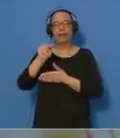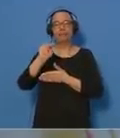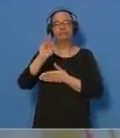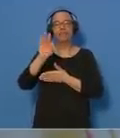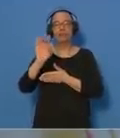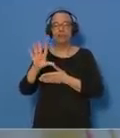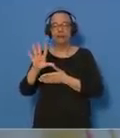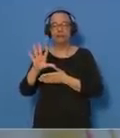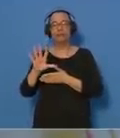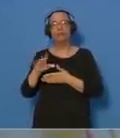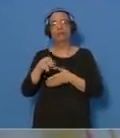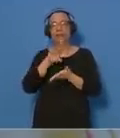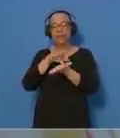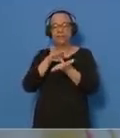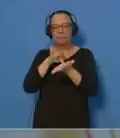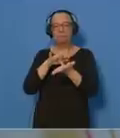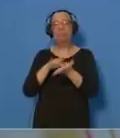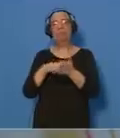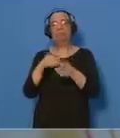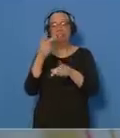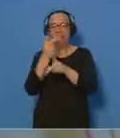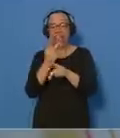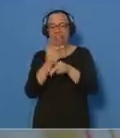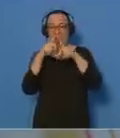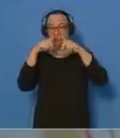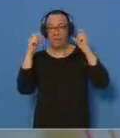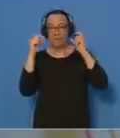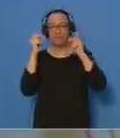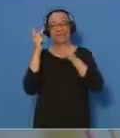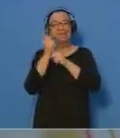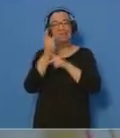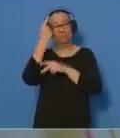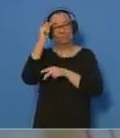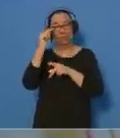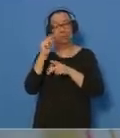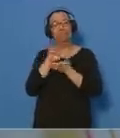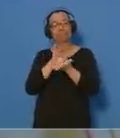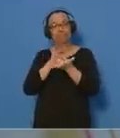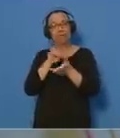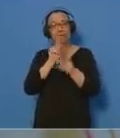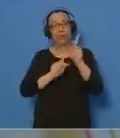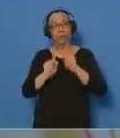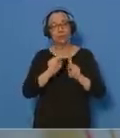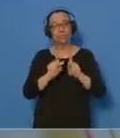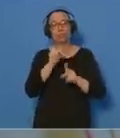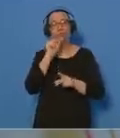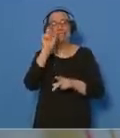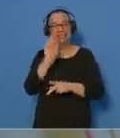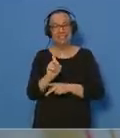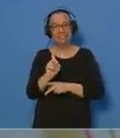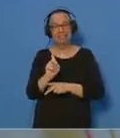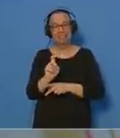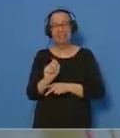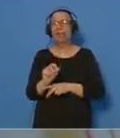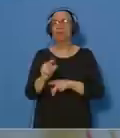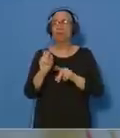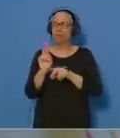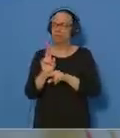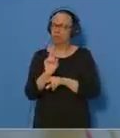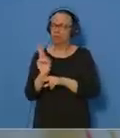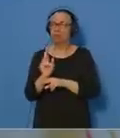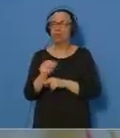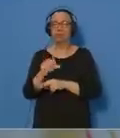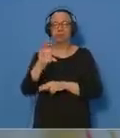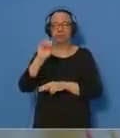N95s and the medical grade masks so that we can reserve those for our medical personnel that need them, as opposed to just utilizing the cotton ones like you have.